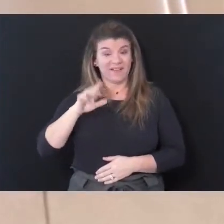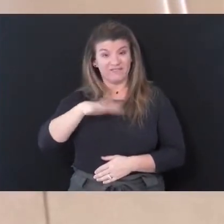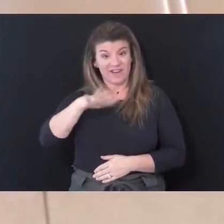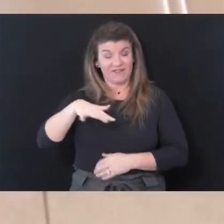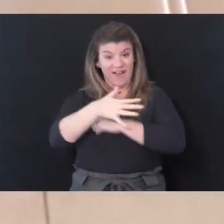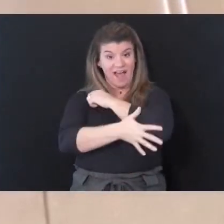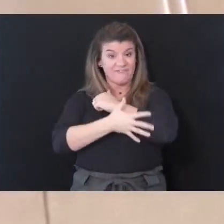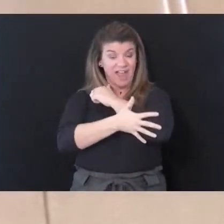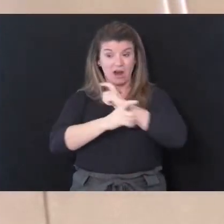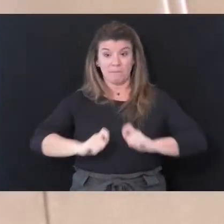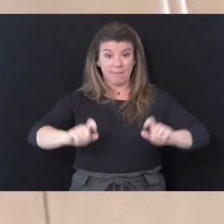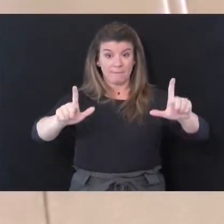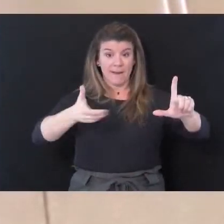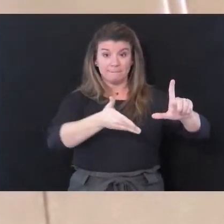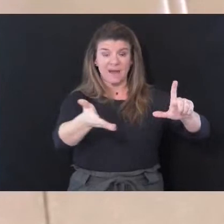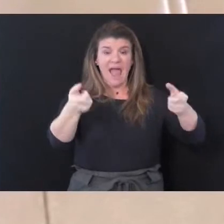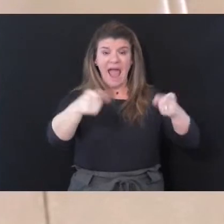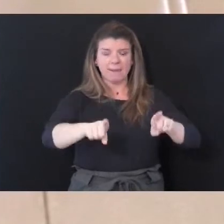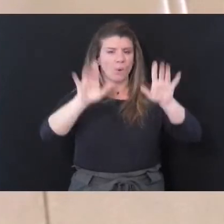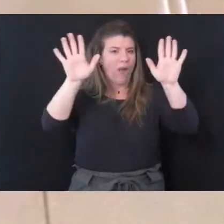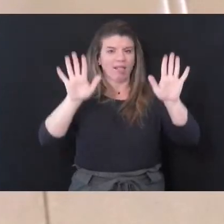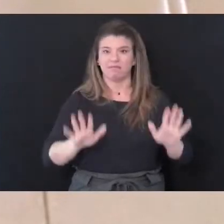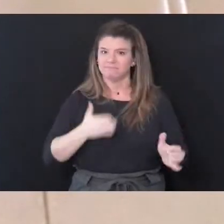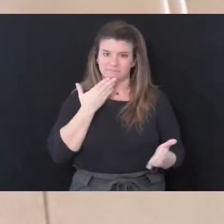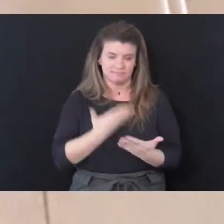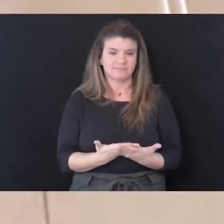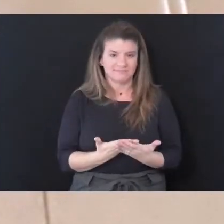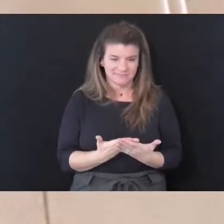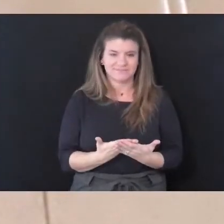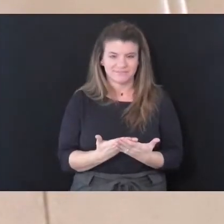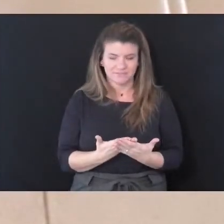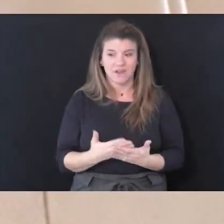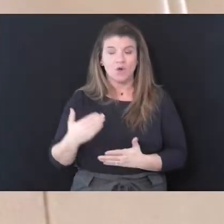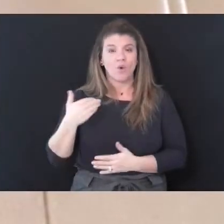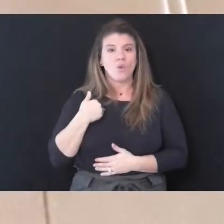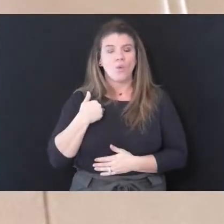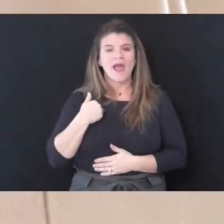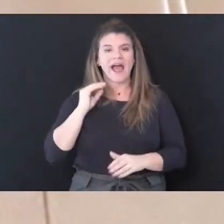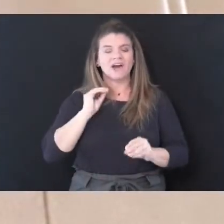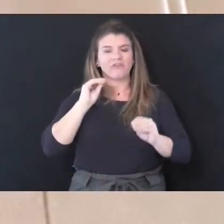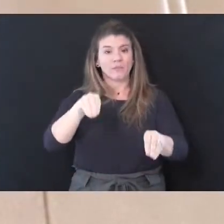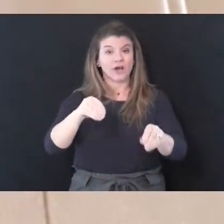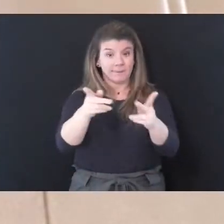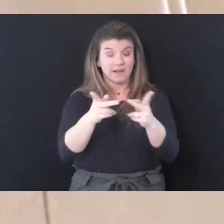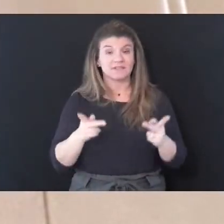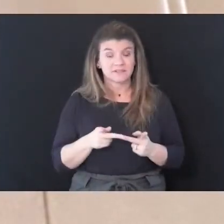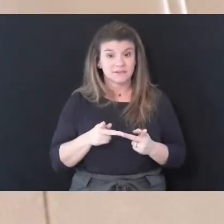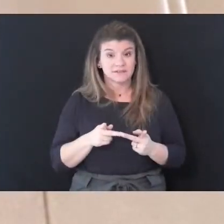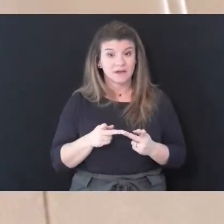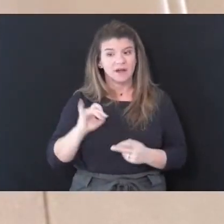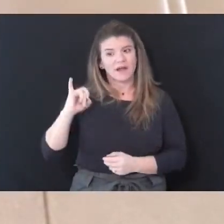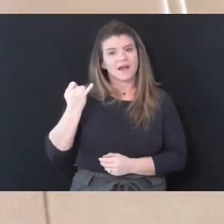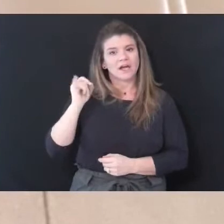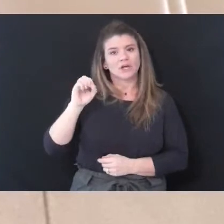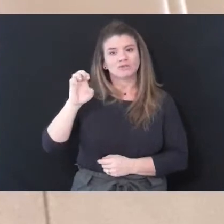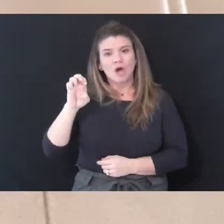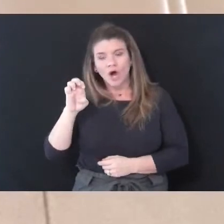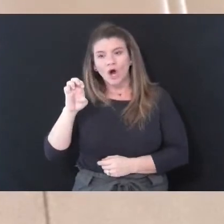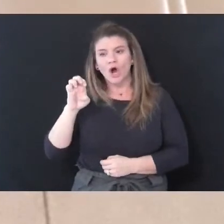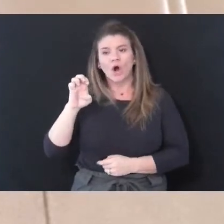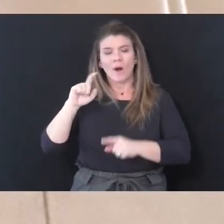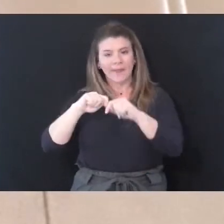county rollout is going exceptionally well. We have put it in place, and Joe Peel and the team in